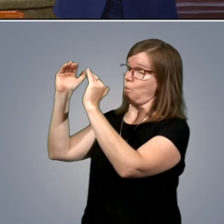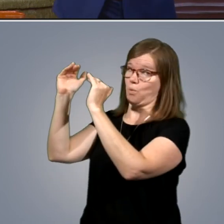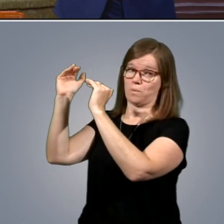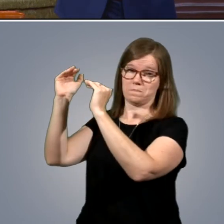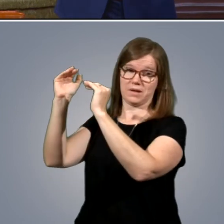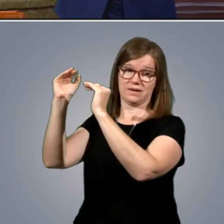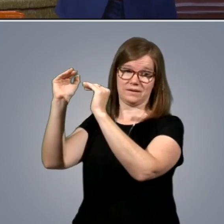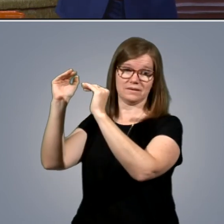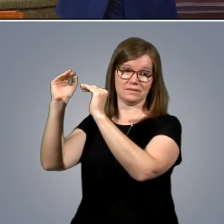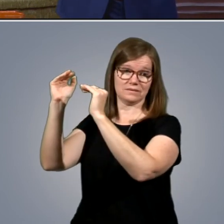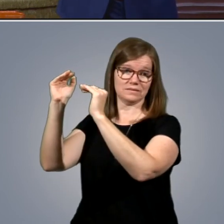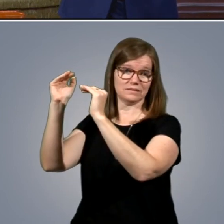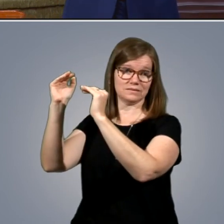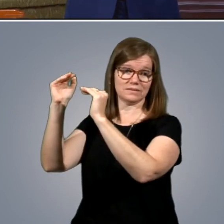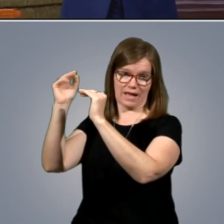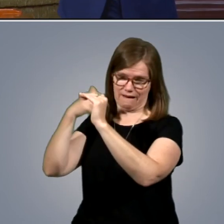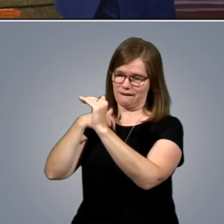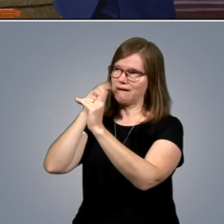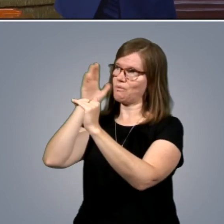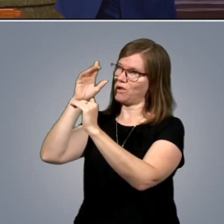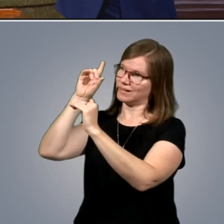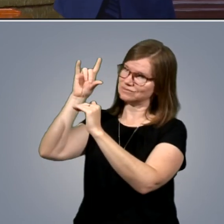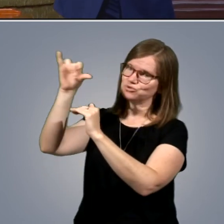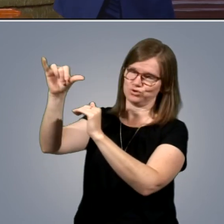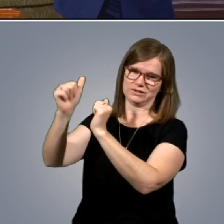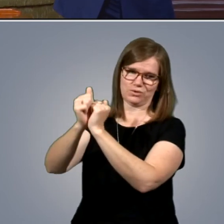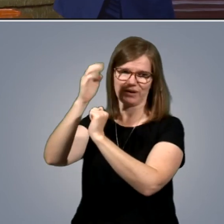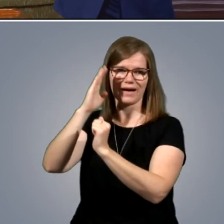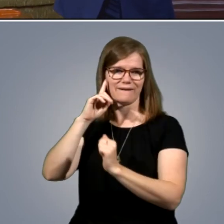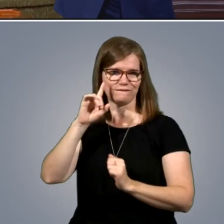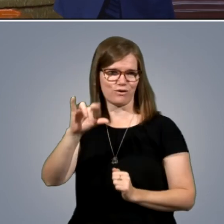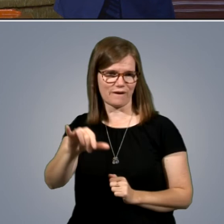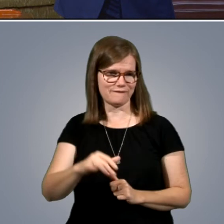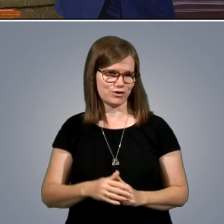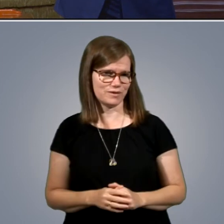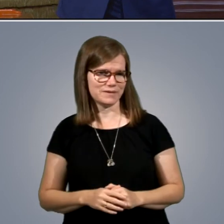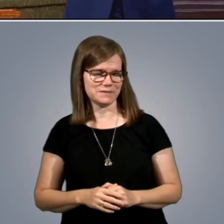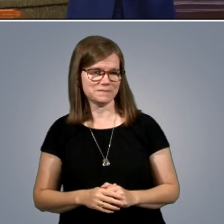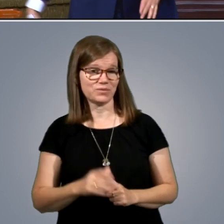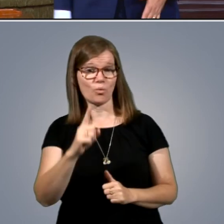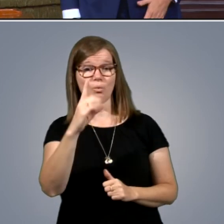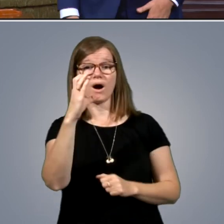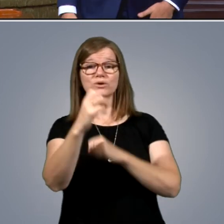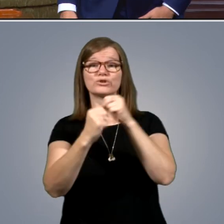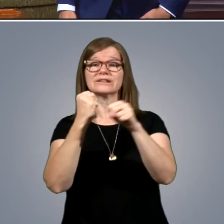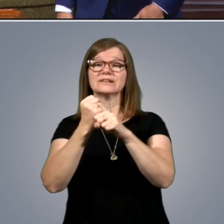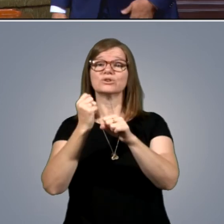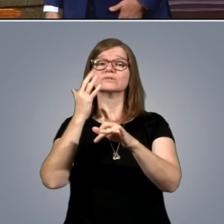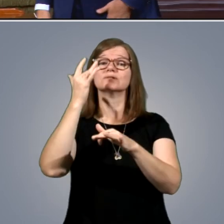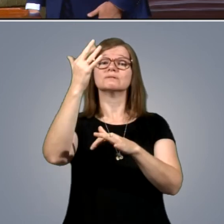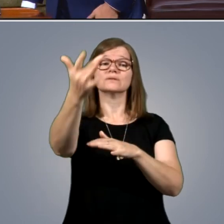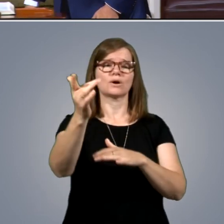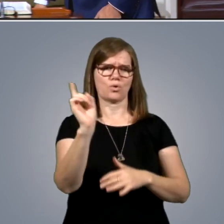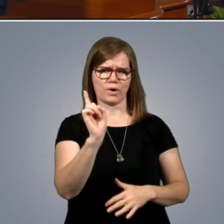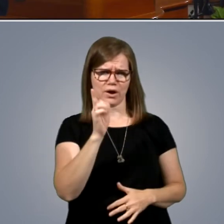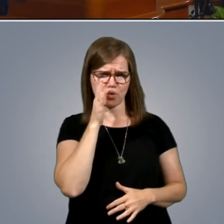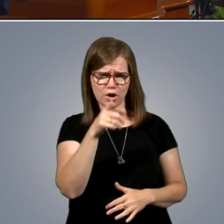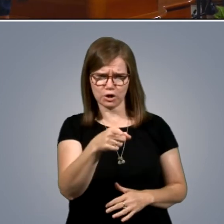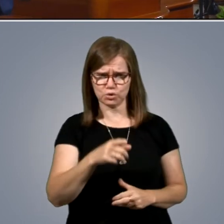expectation that I will spend eternity with God forever. A hundred years from today, where will you be?